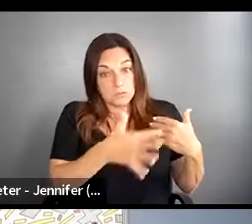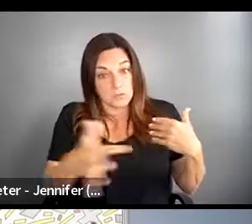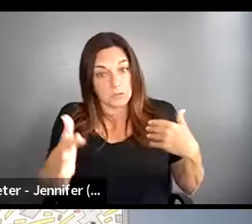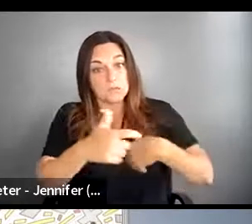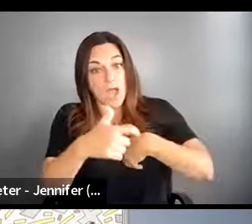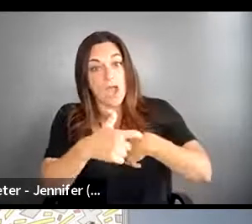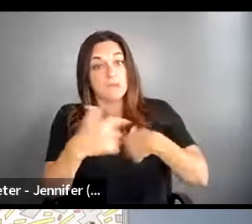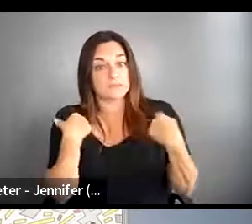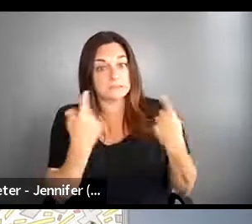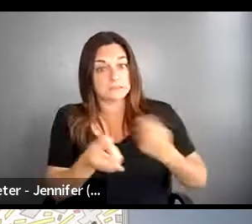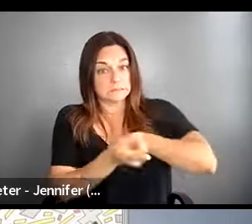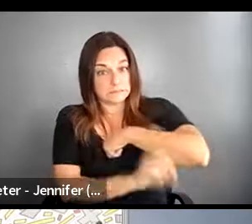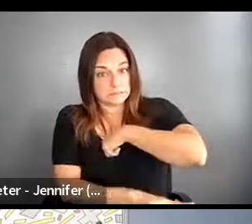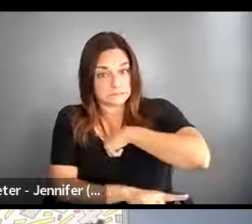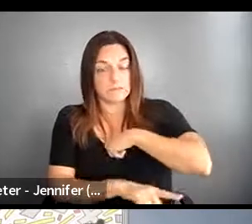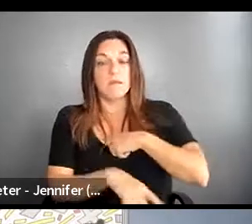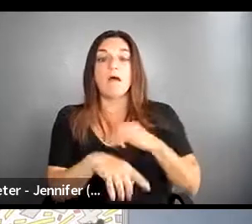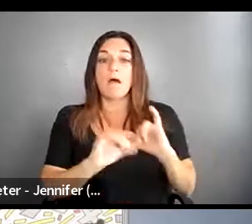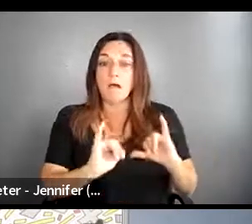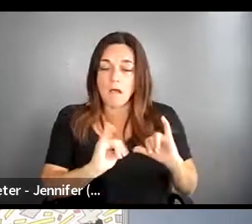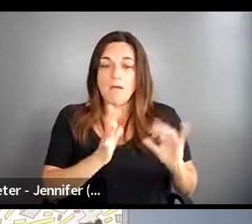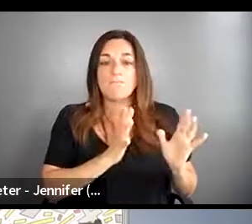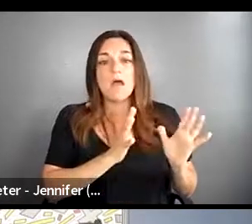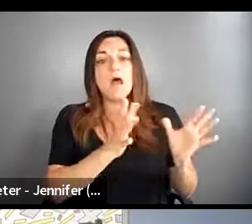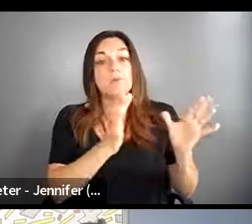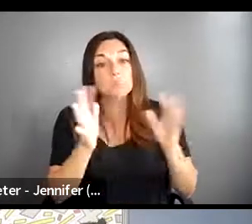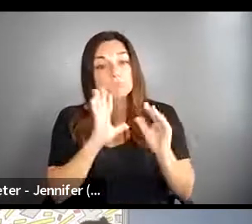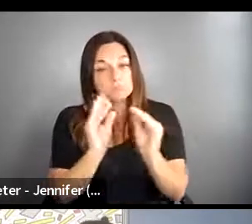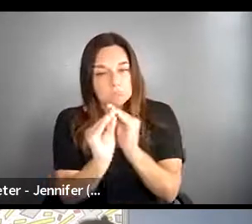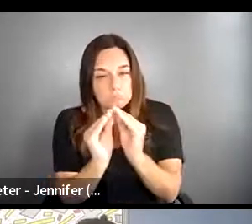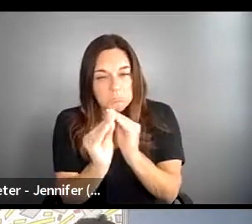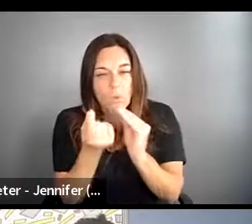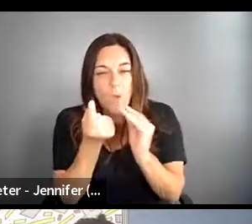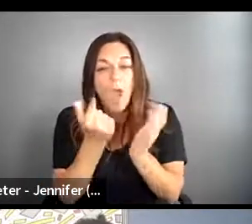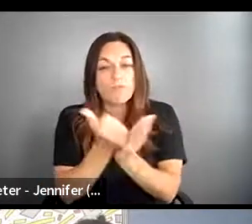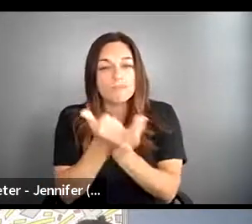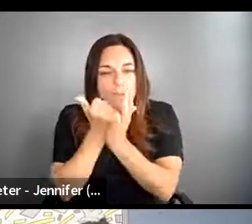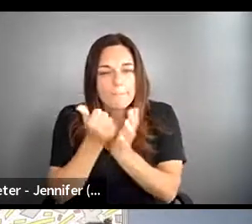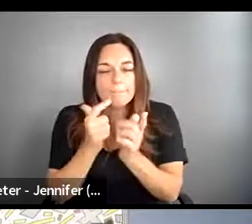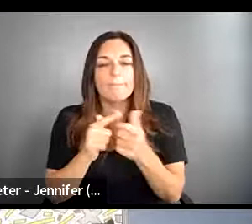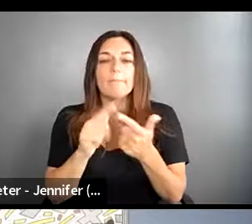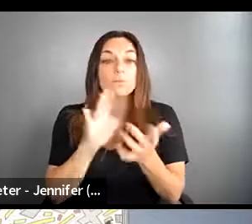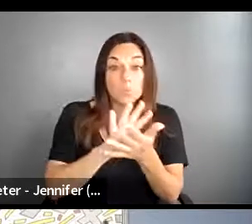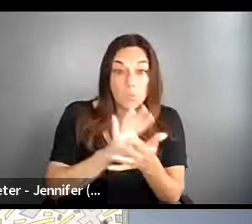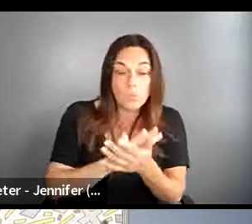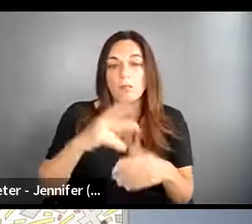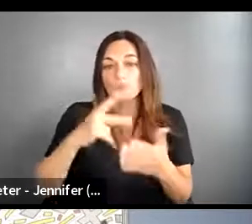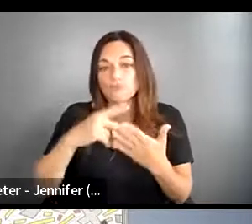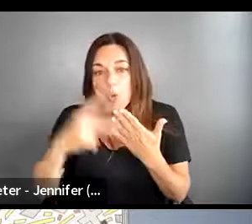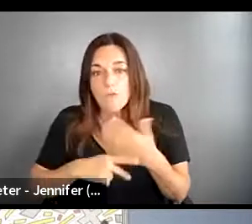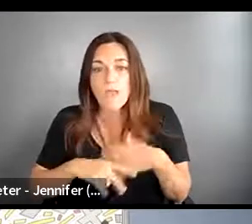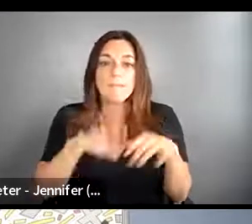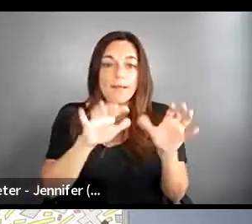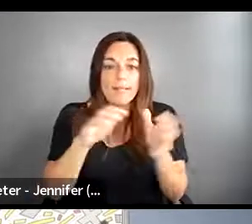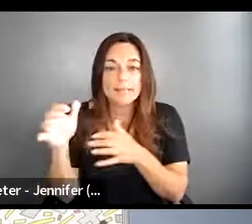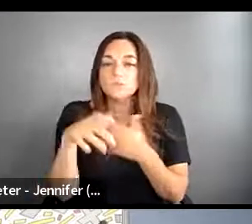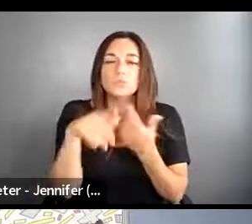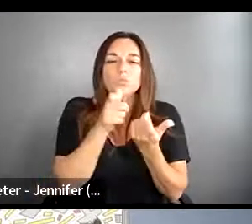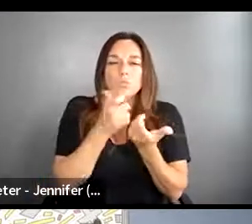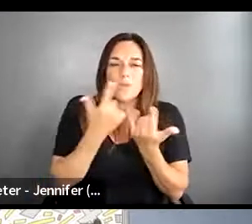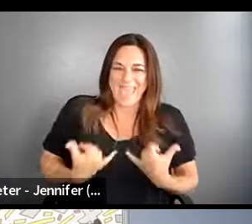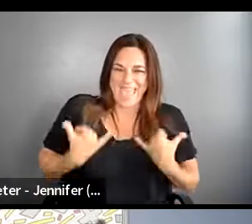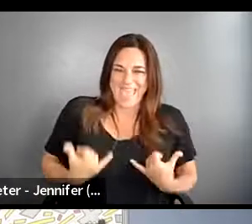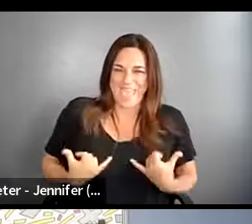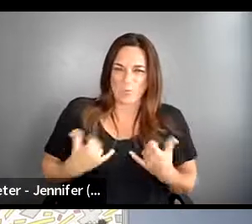conviction happened, the type of rehabilitation they have gone, whether it's schooling, programs, classes, like who are they right now